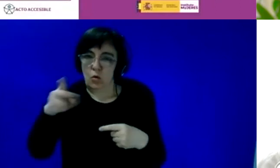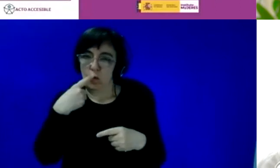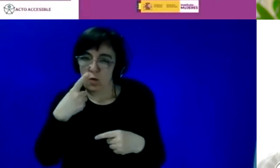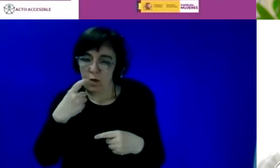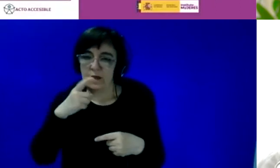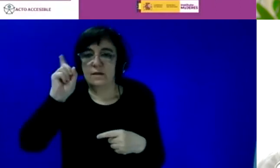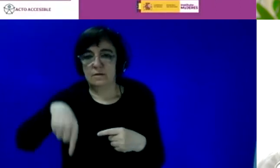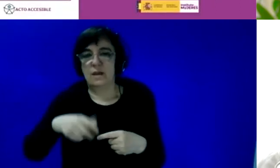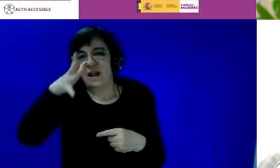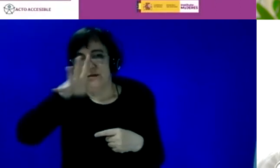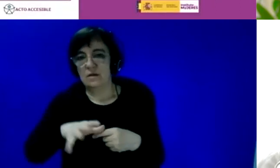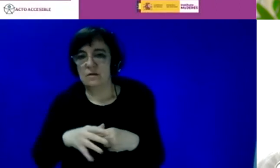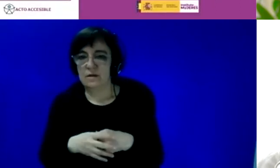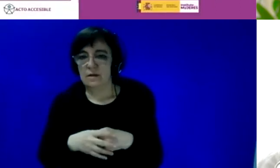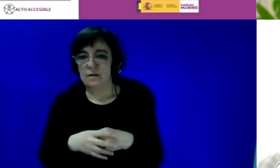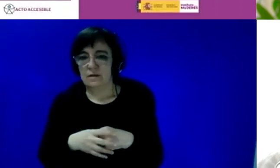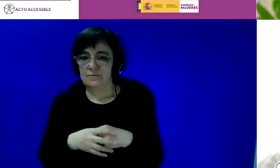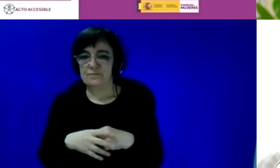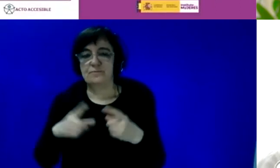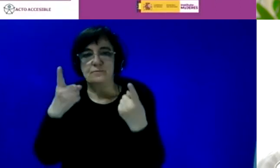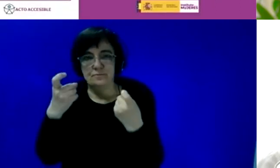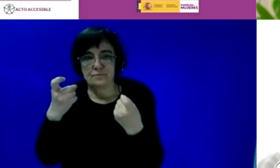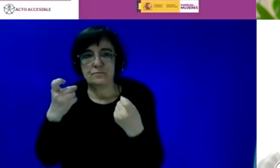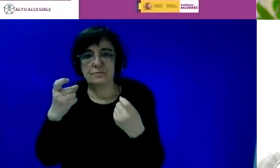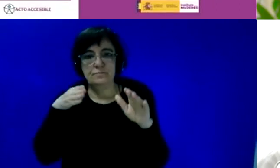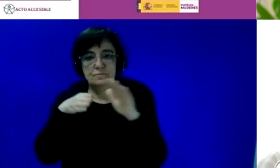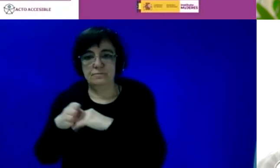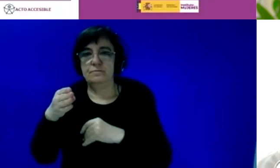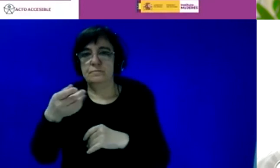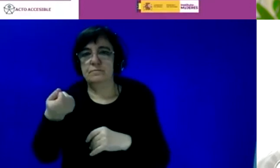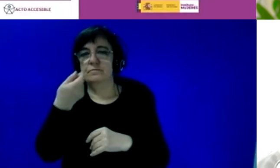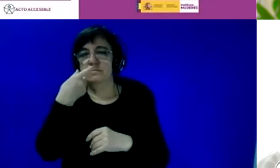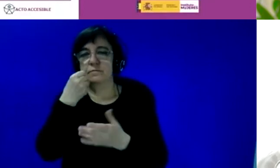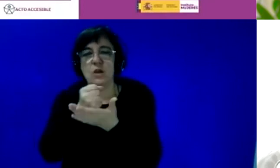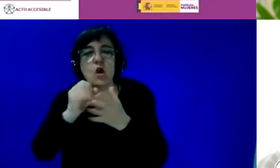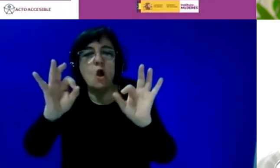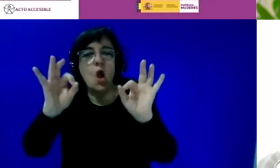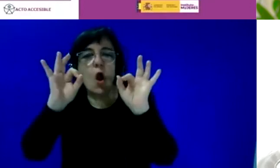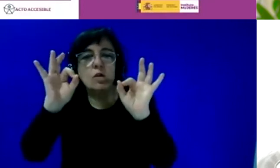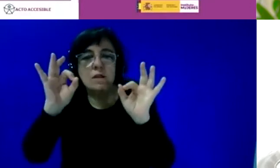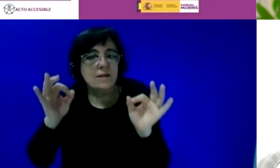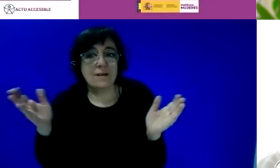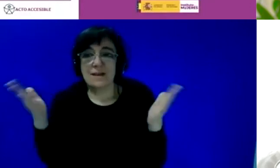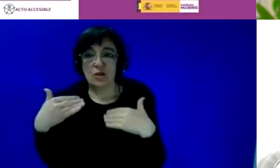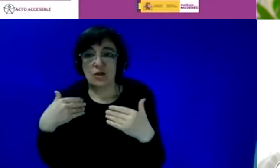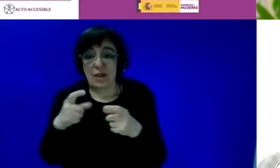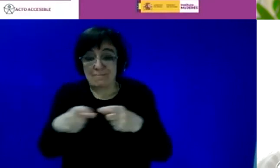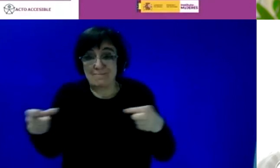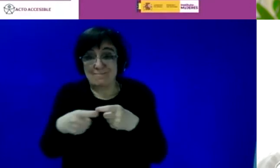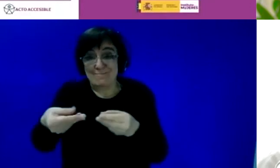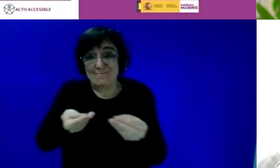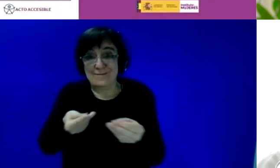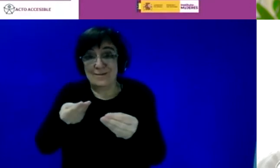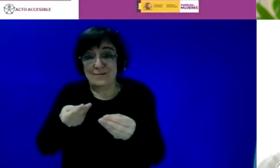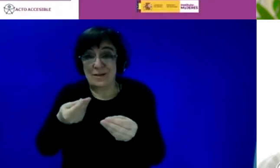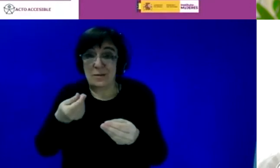And they are being offered, they are being given healthcare by the Red Cross. People who need to have access to a very specific